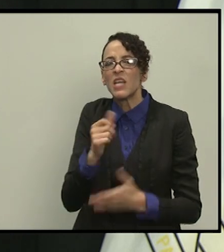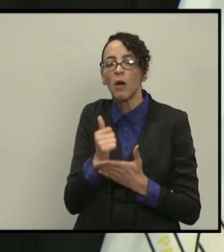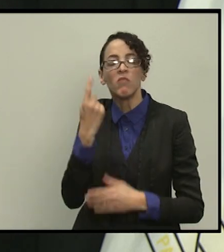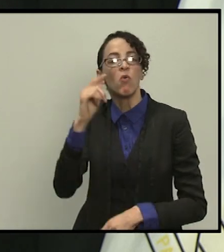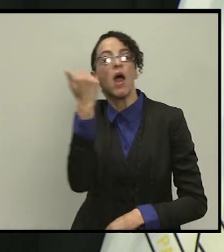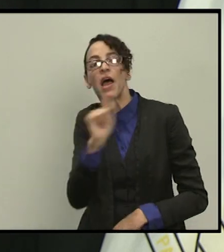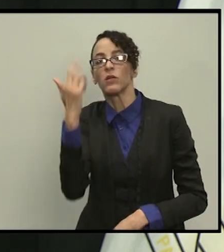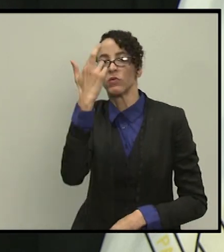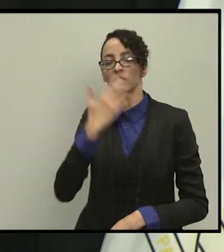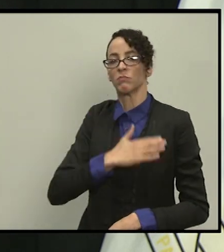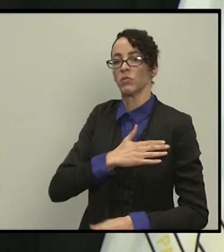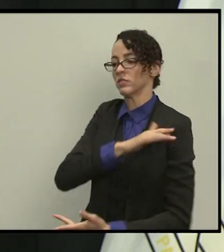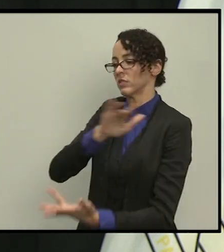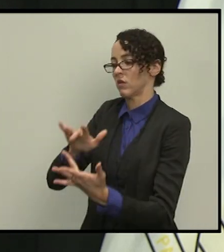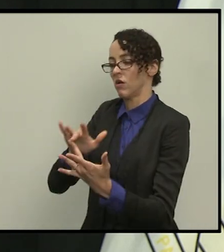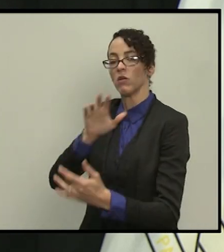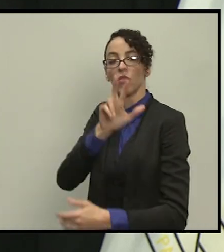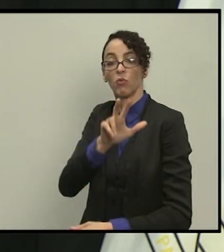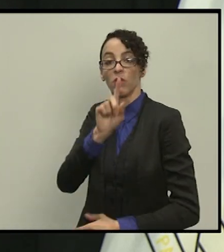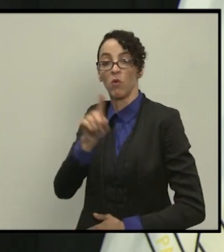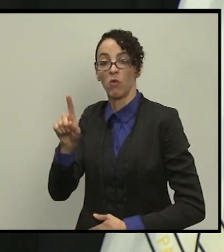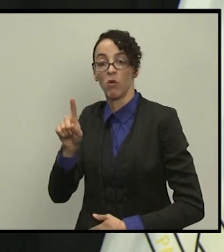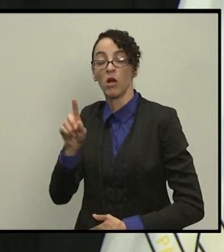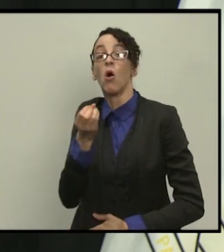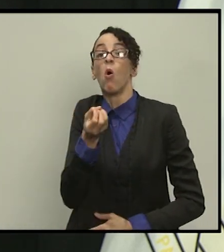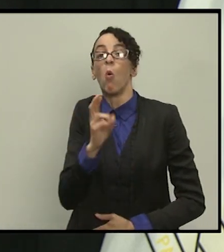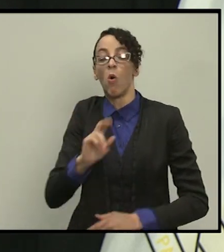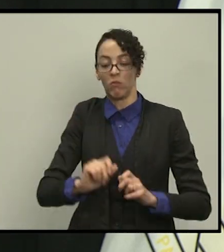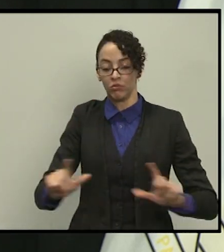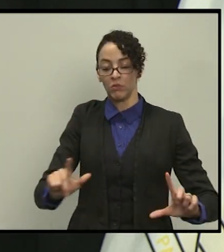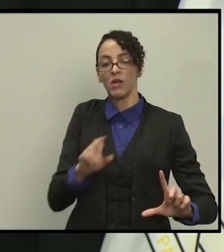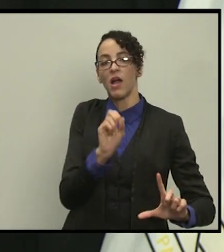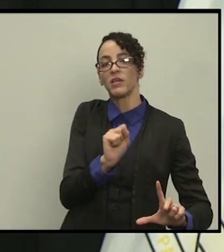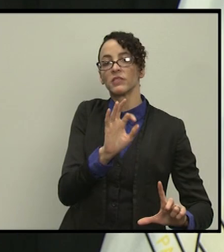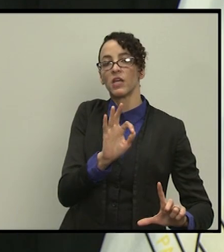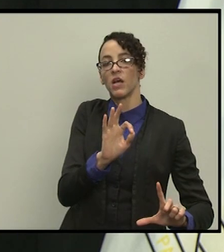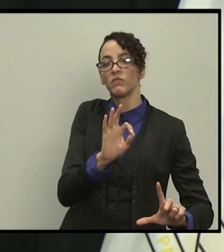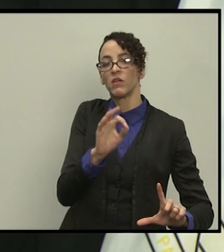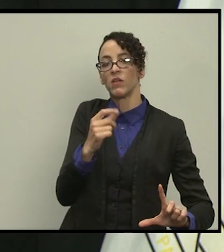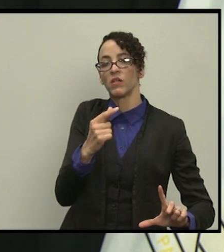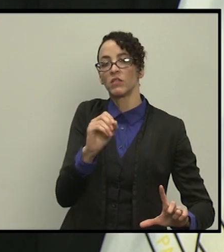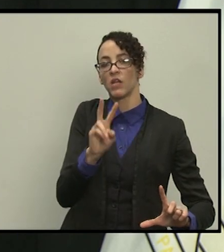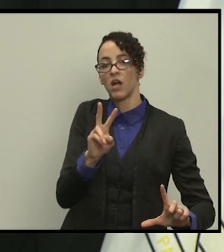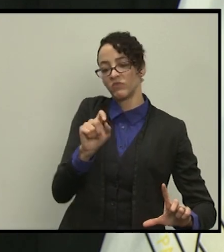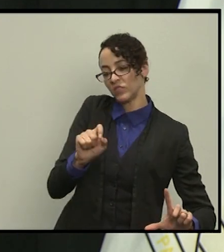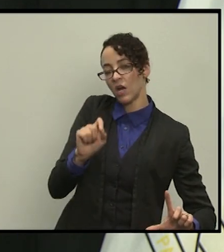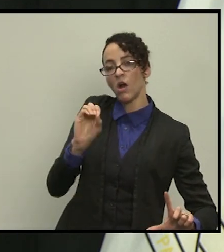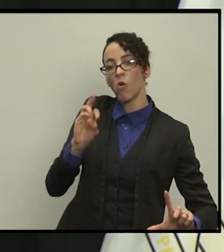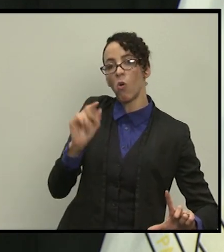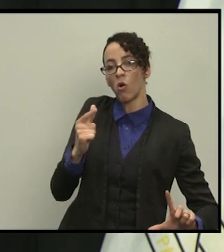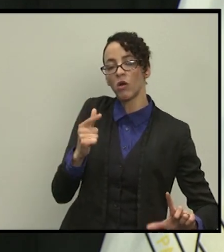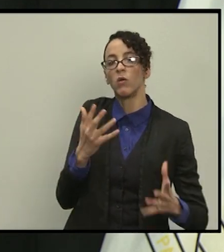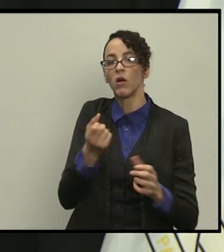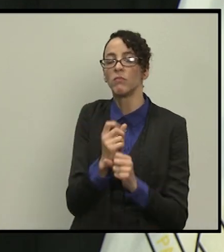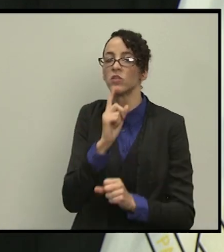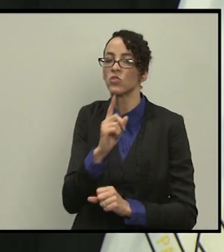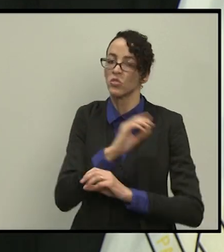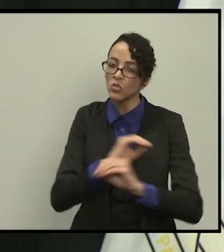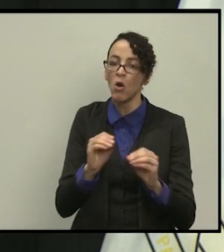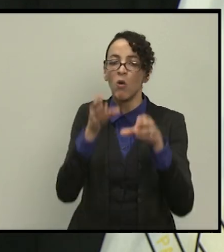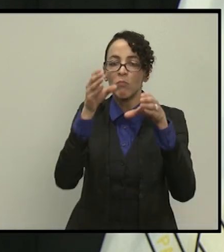go to our website, sfgov.org. Let's make sure that no one goes hungry as a result of this